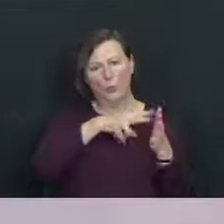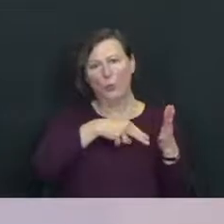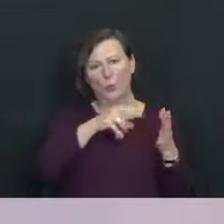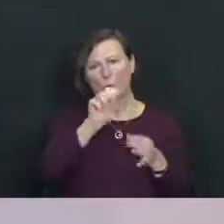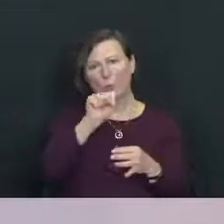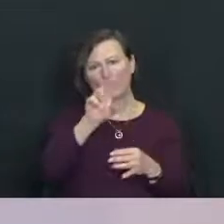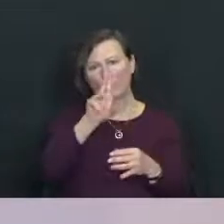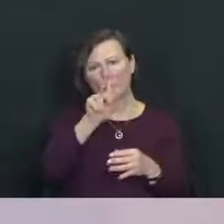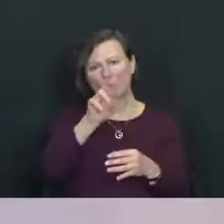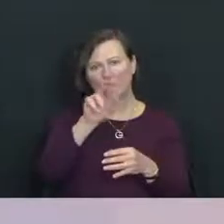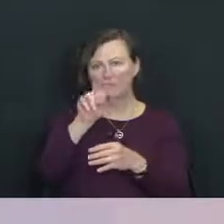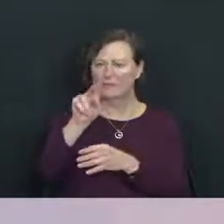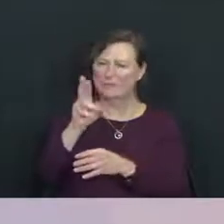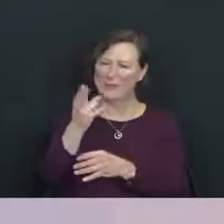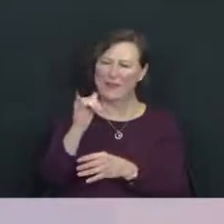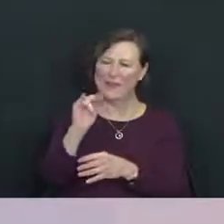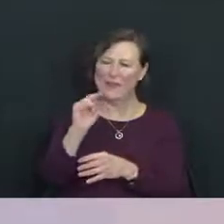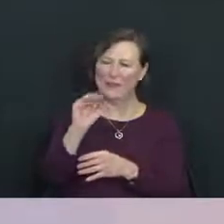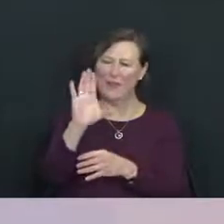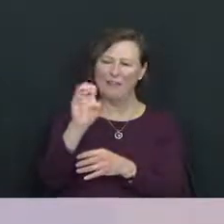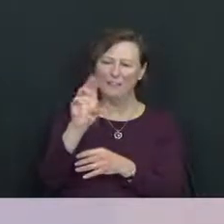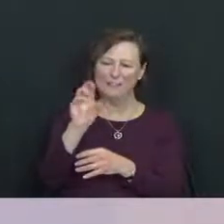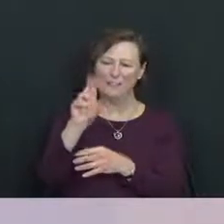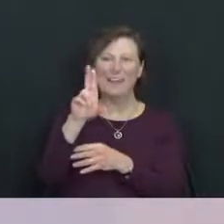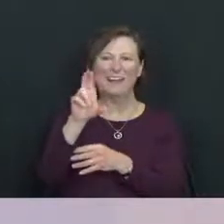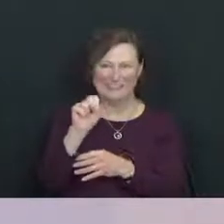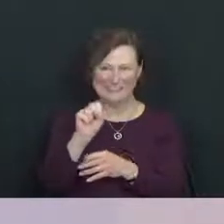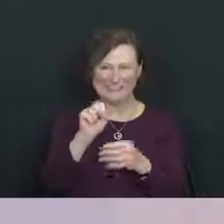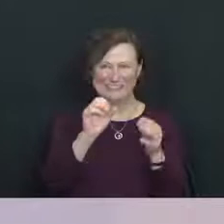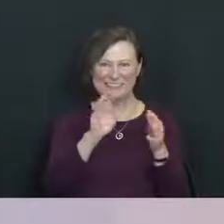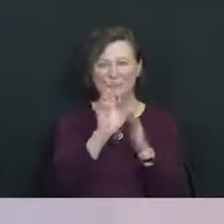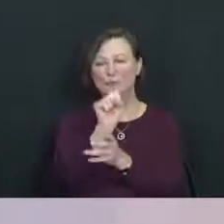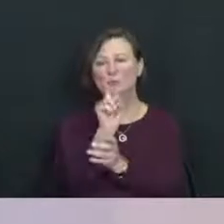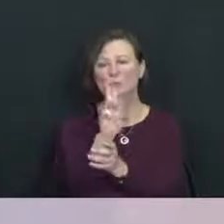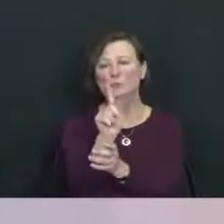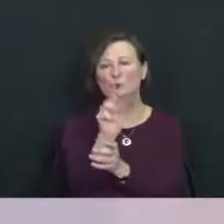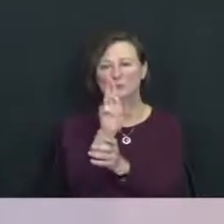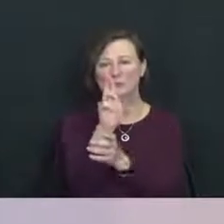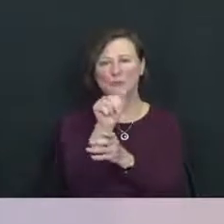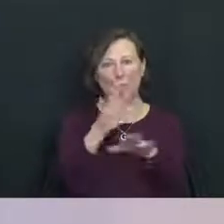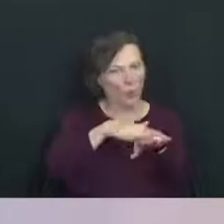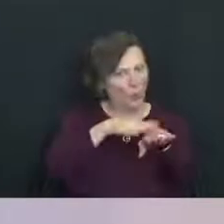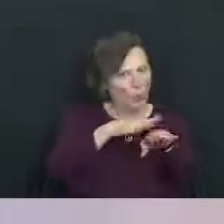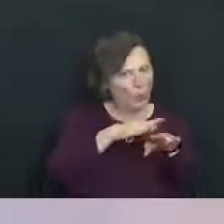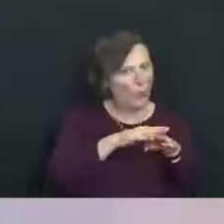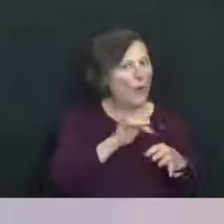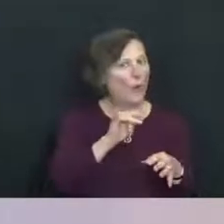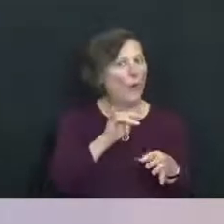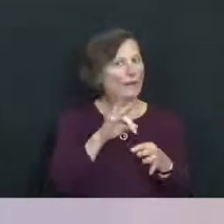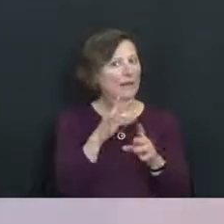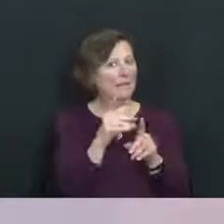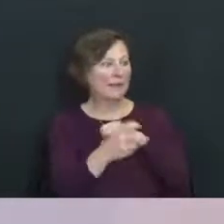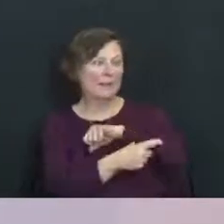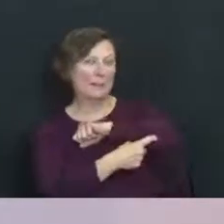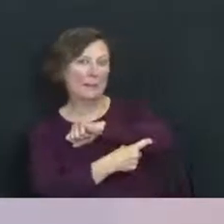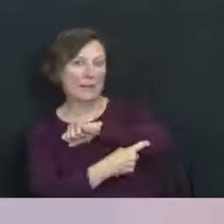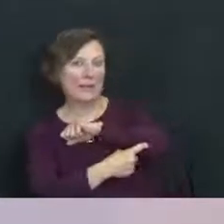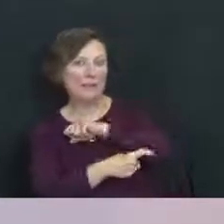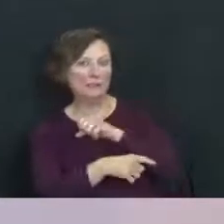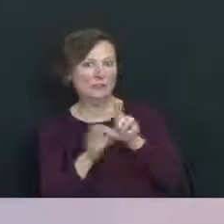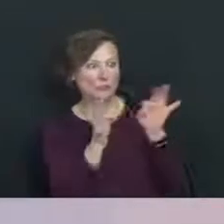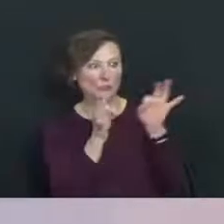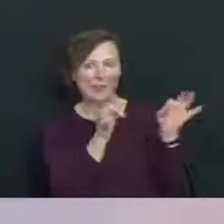the Rhinoceros Sutra. It warns against the allurements and the distractions of the world, and it ends